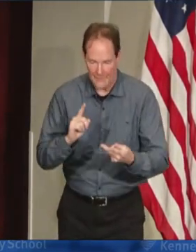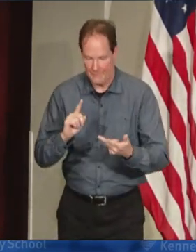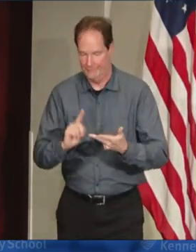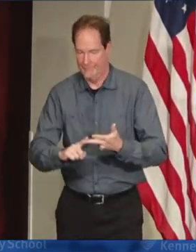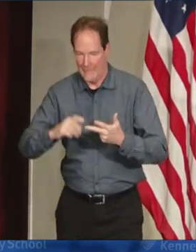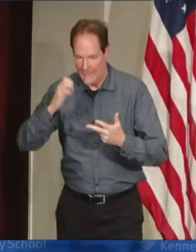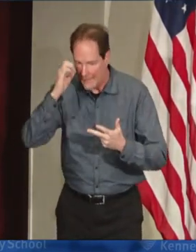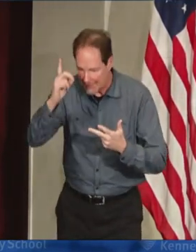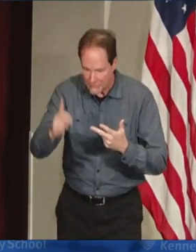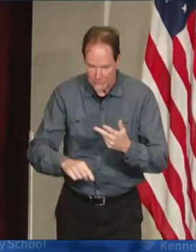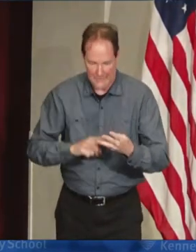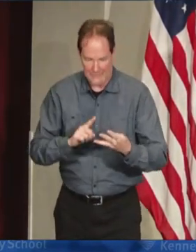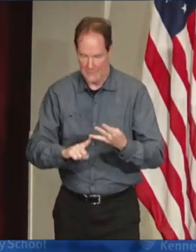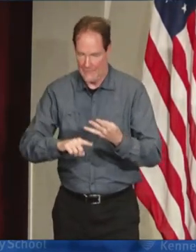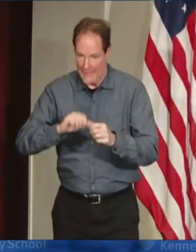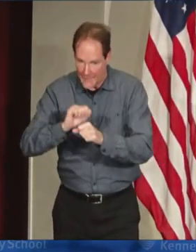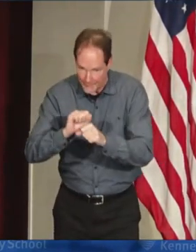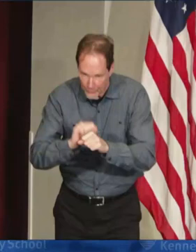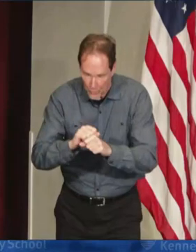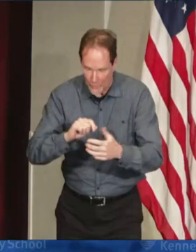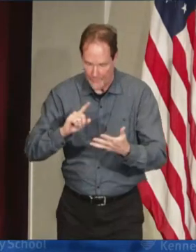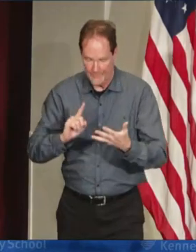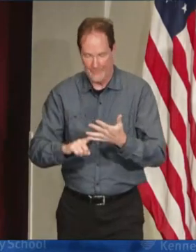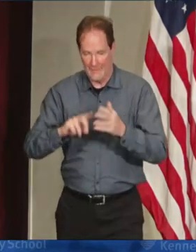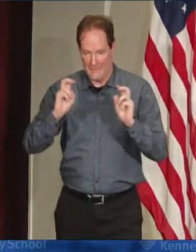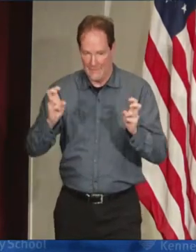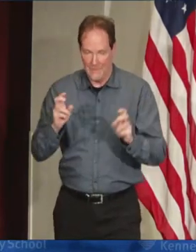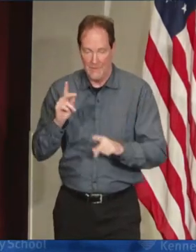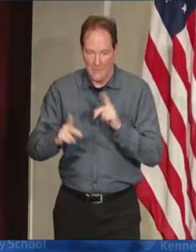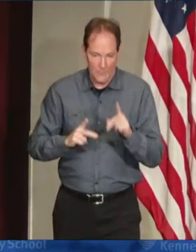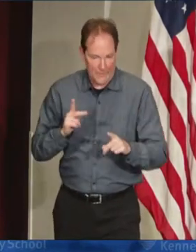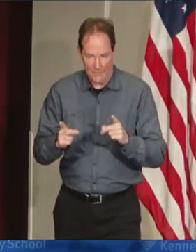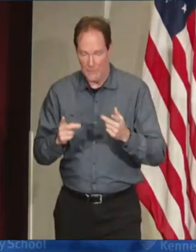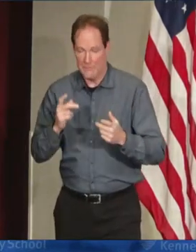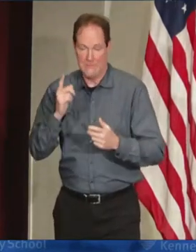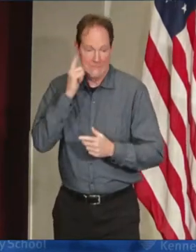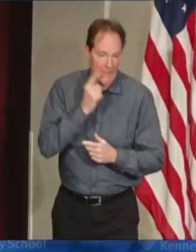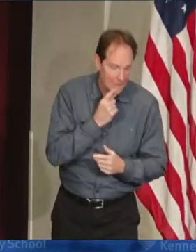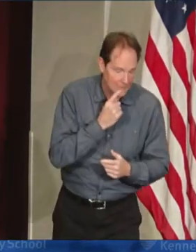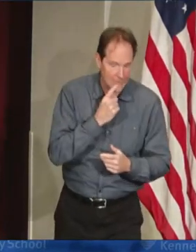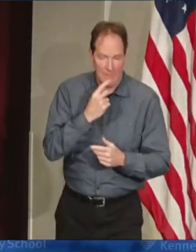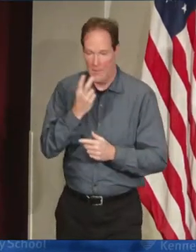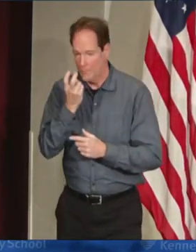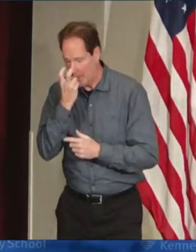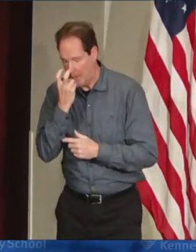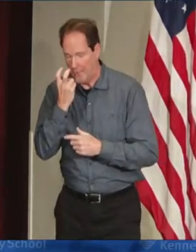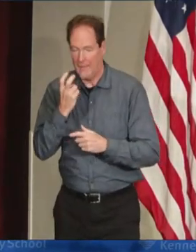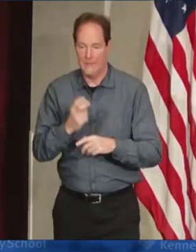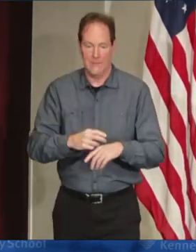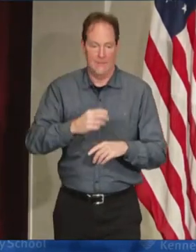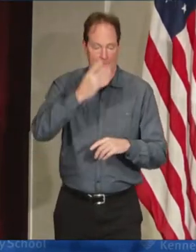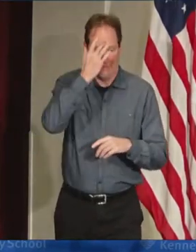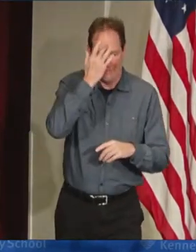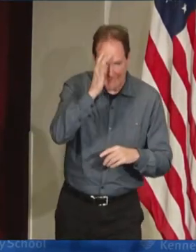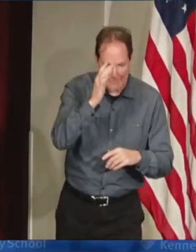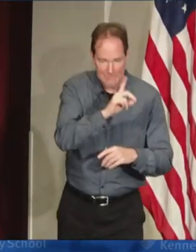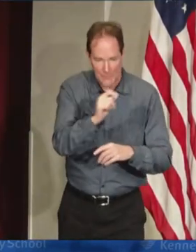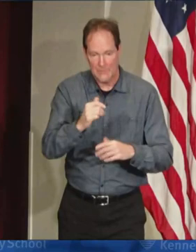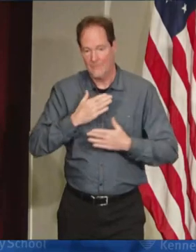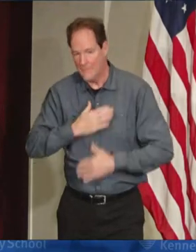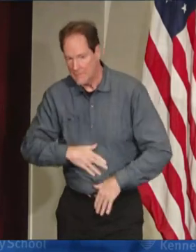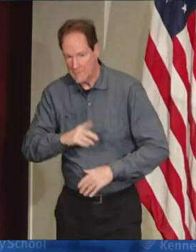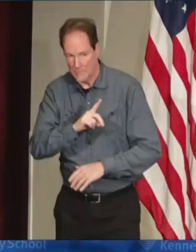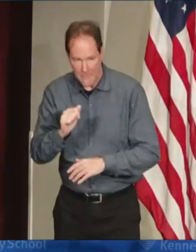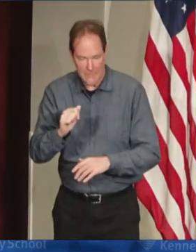education, employment, issues around people who are deaf or blind or had intellectual disabilities or physical disabilities